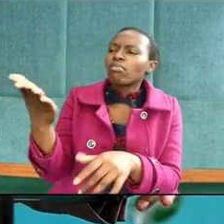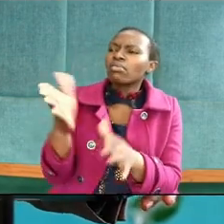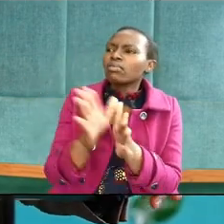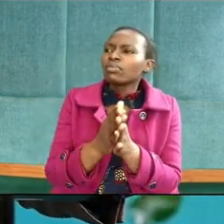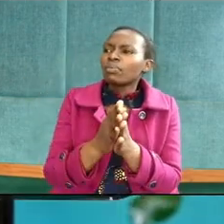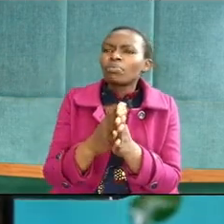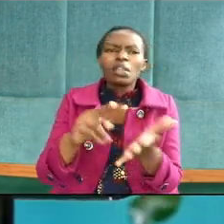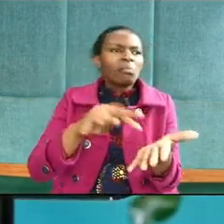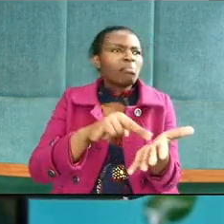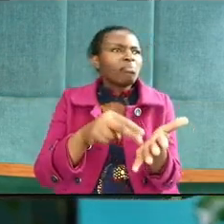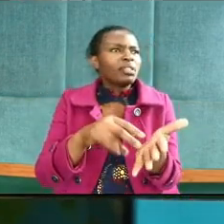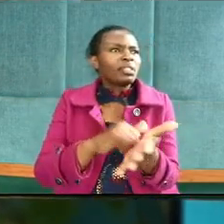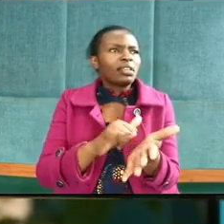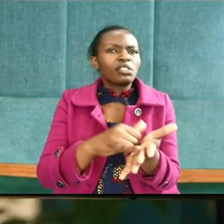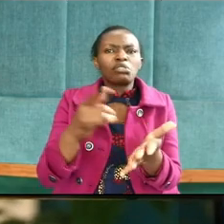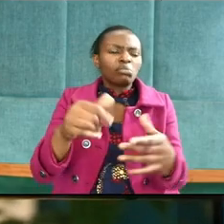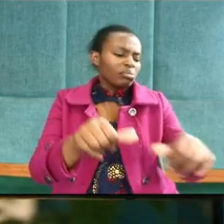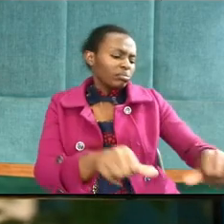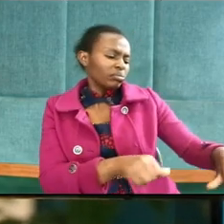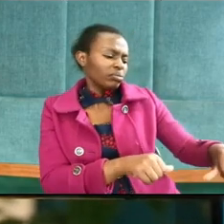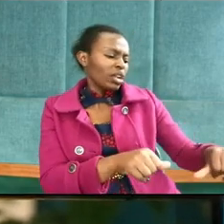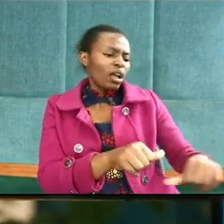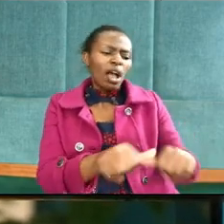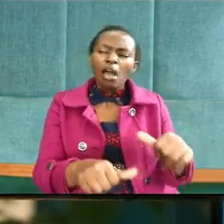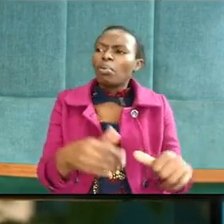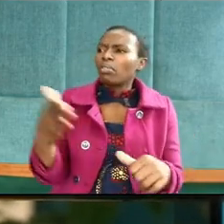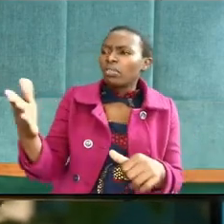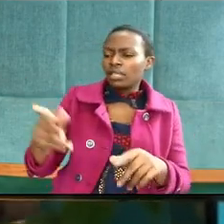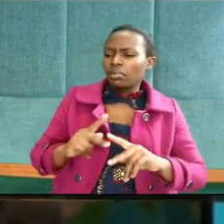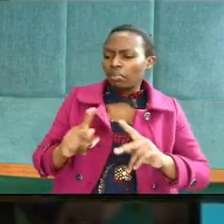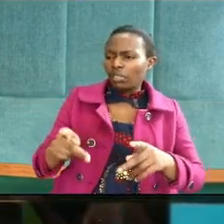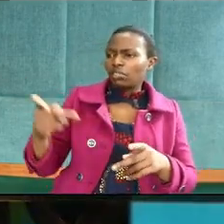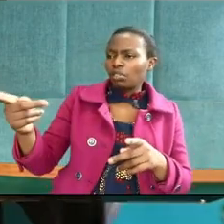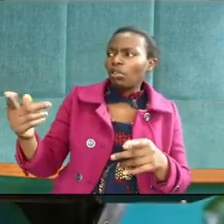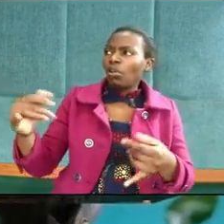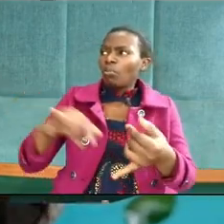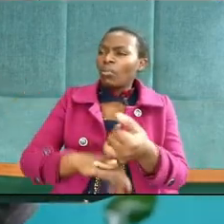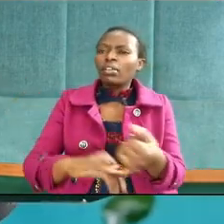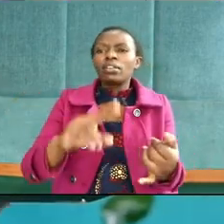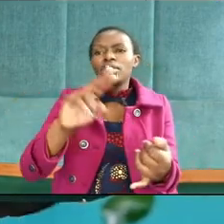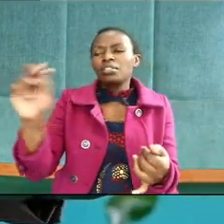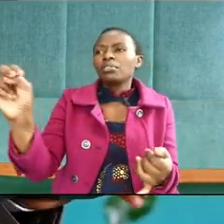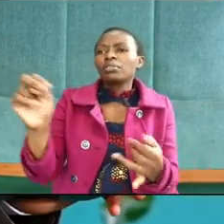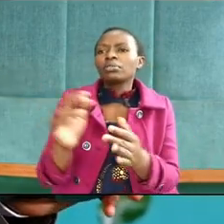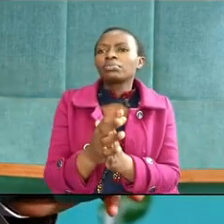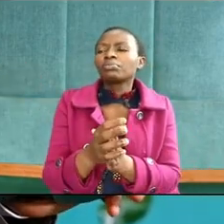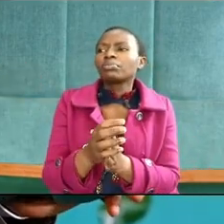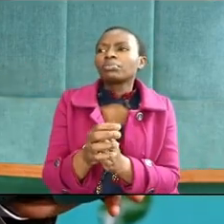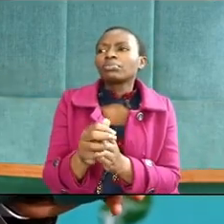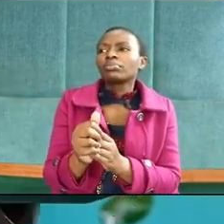It means you're not even proud about the person you are married to. Number three